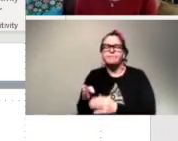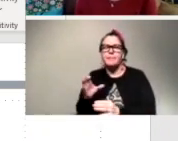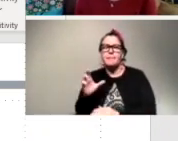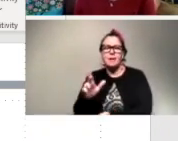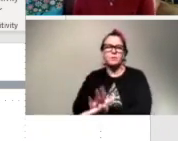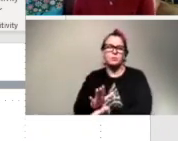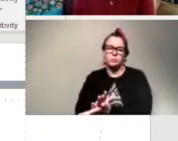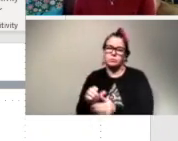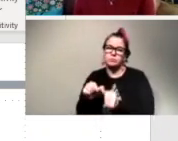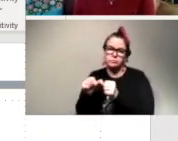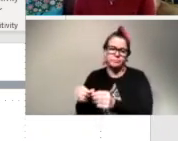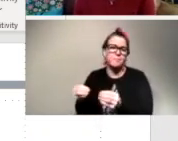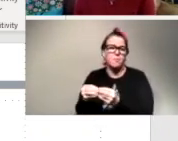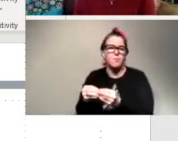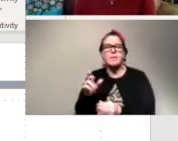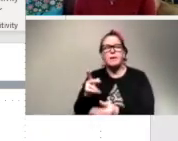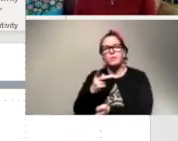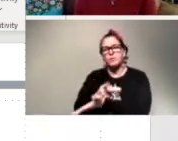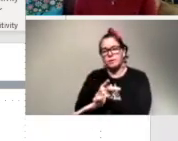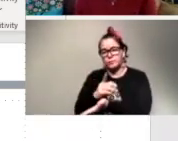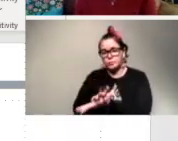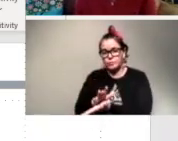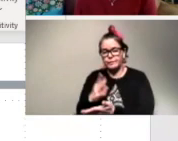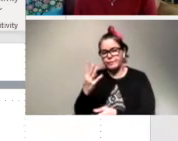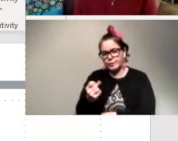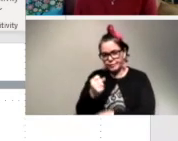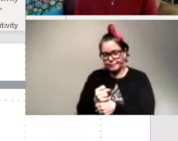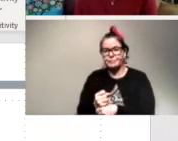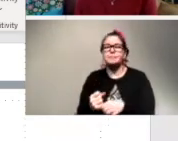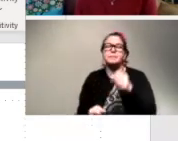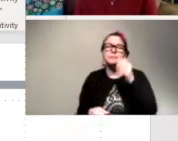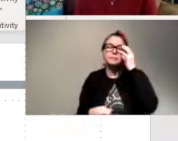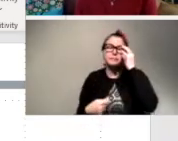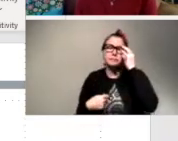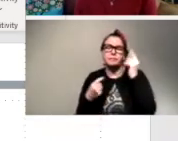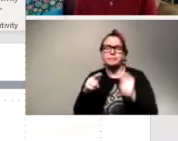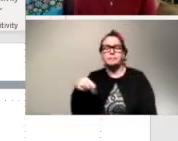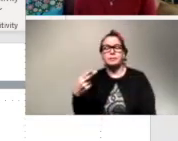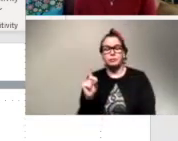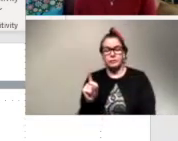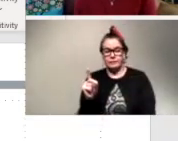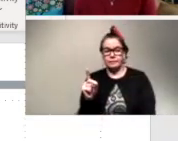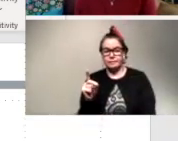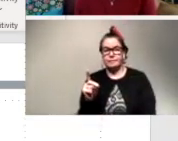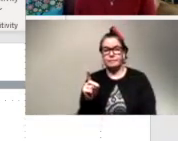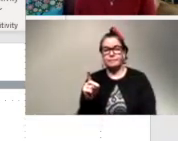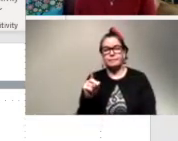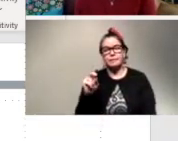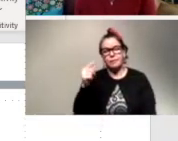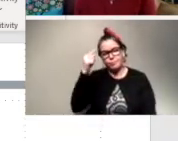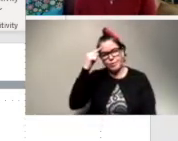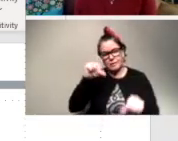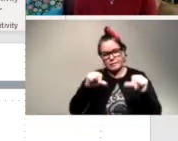even longer. So I went back to graduate school for 4 years, and I got my PhD in